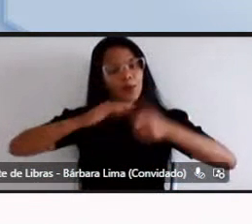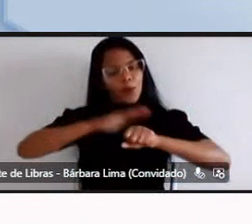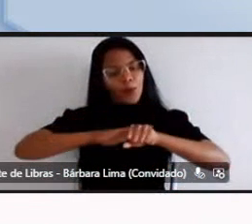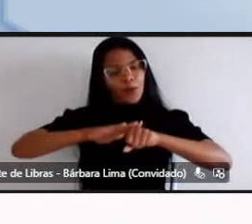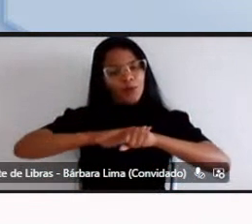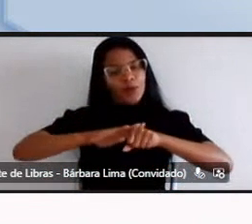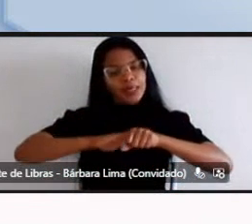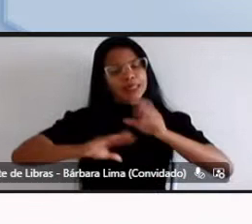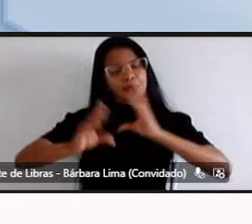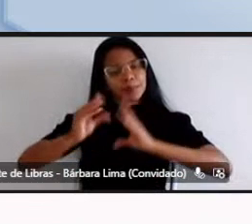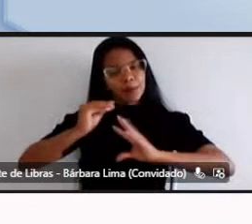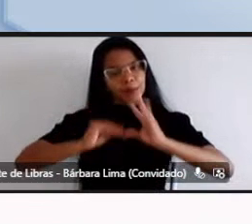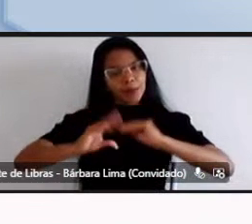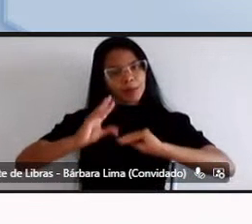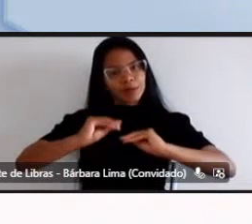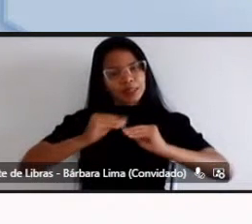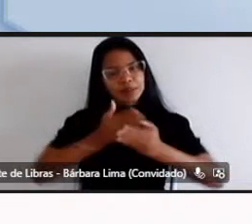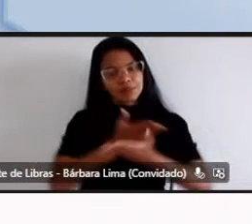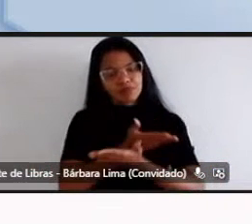And